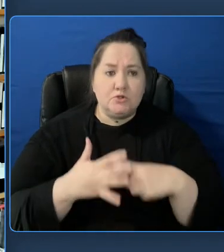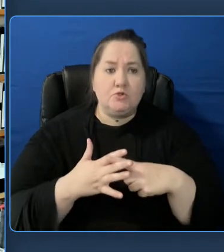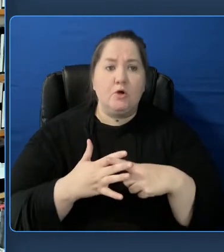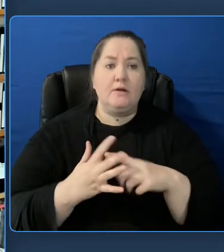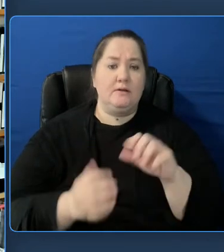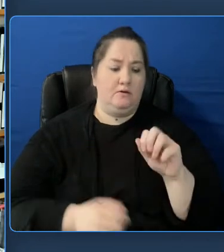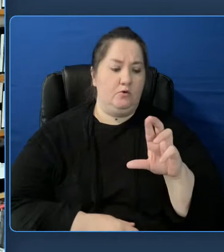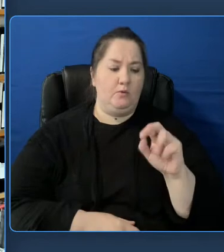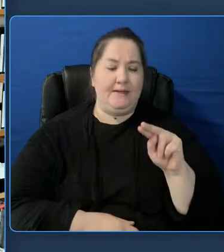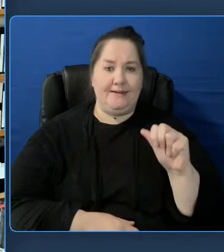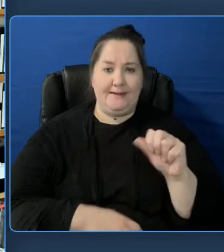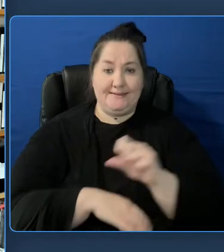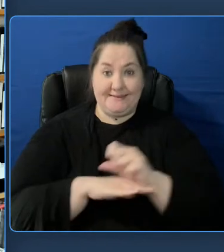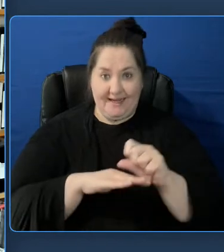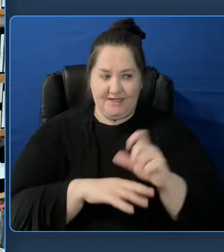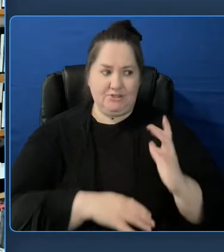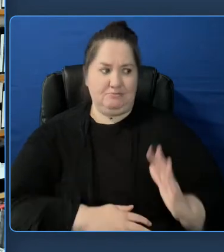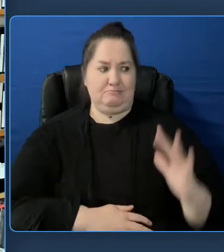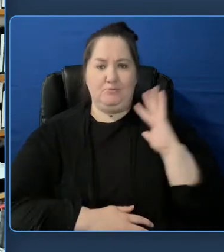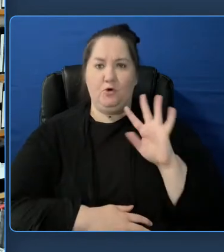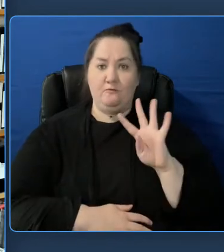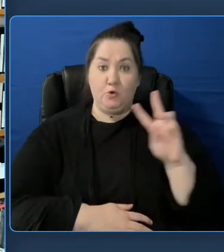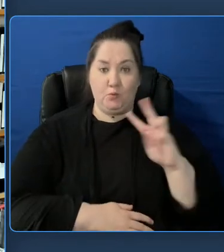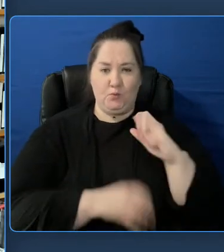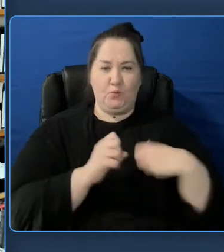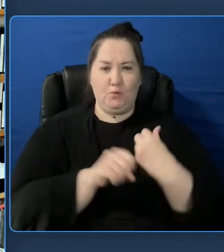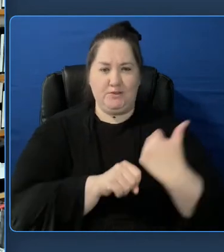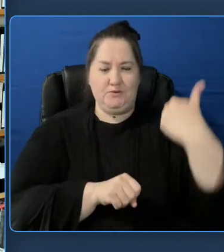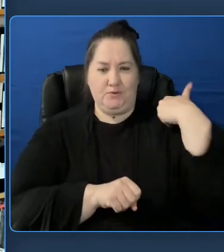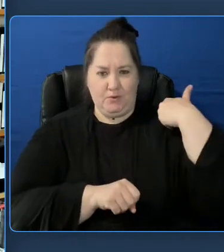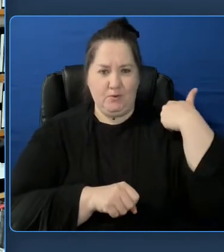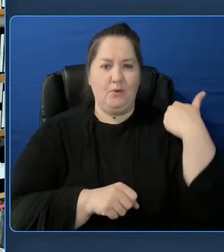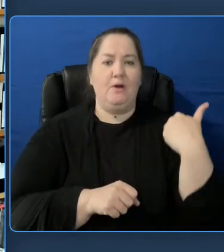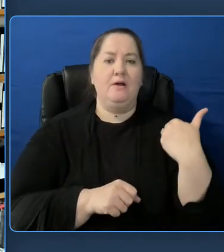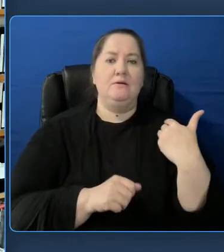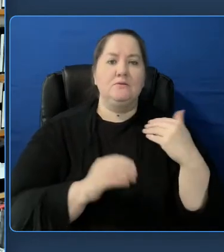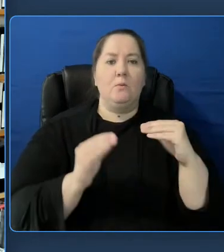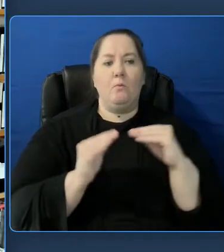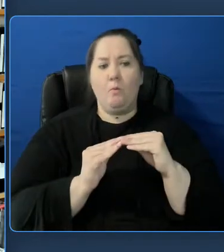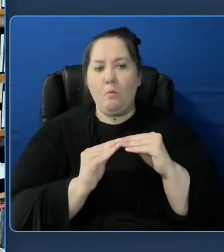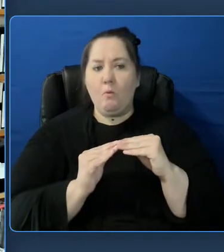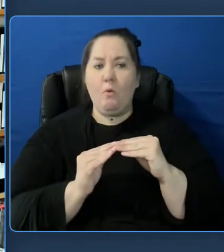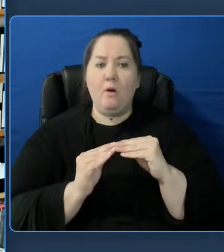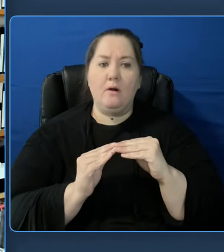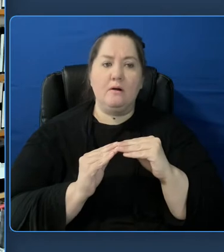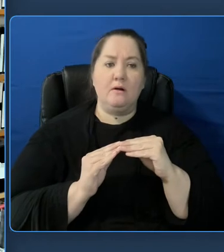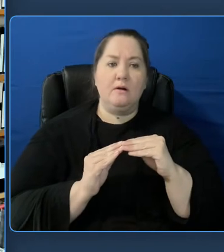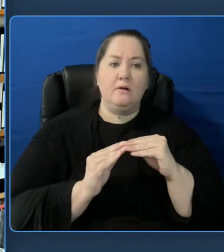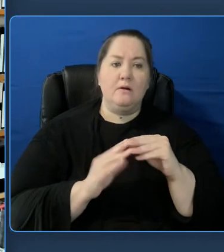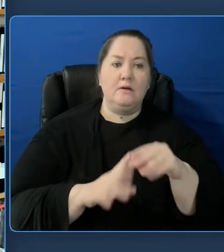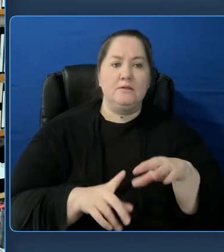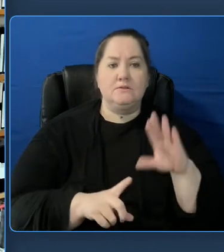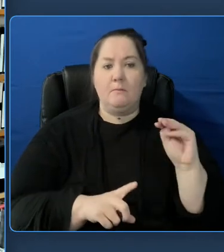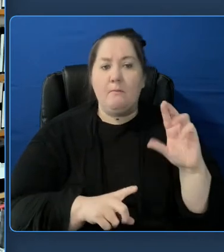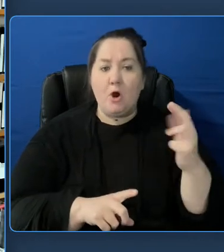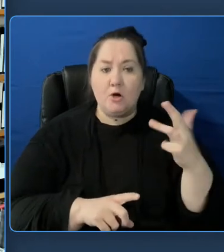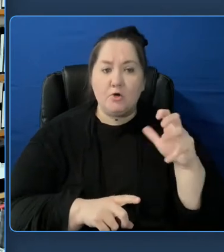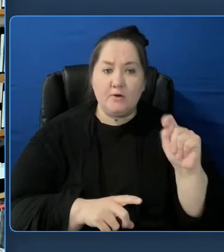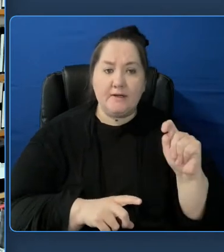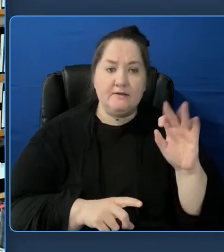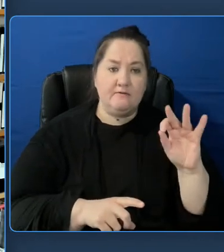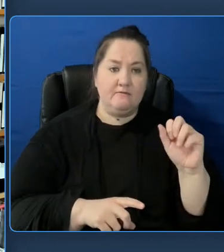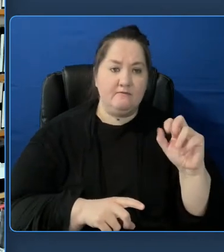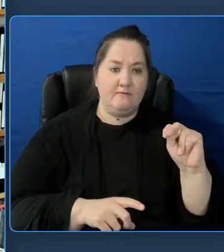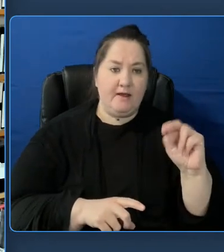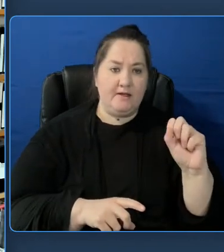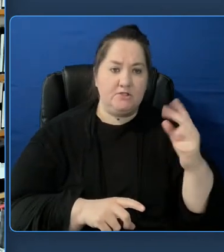Arena Stage 42 years ago, it really was a matter of Margaret Fanshtiel, blind woman, who and a blind man,